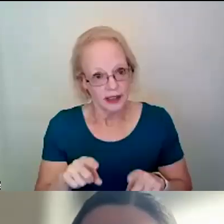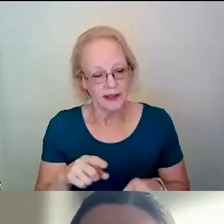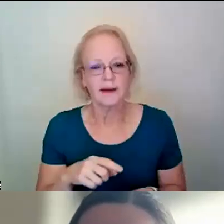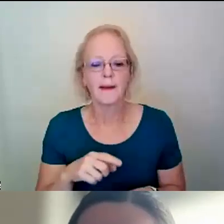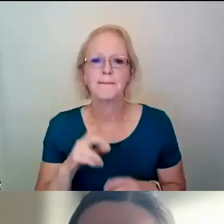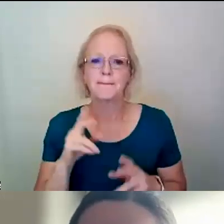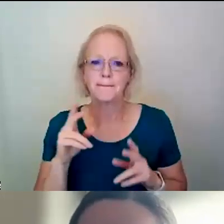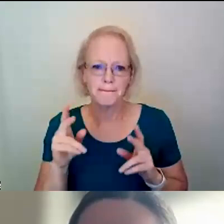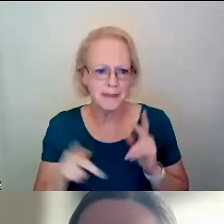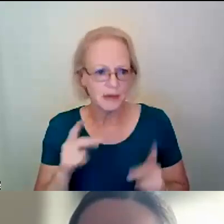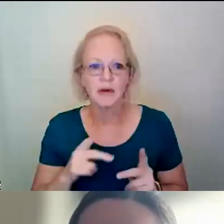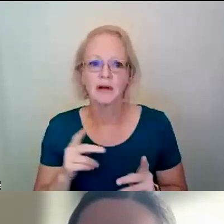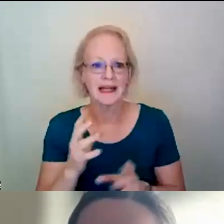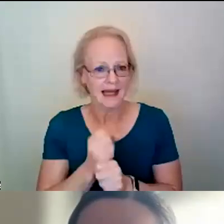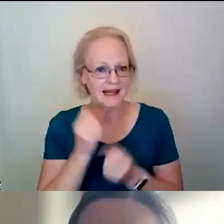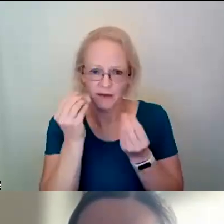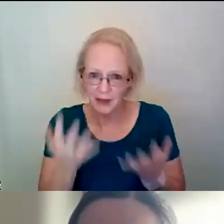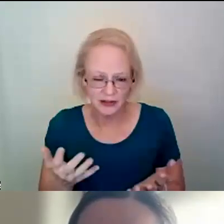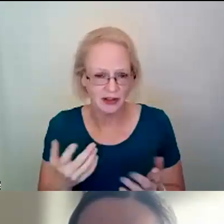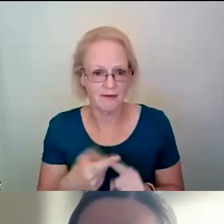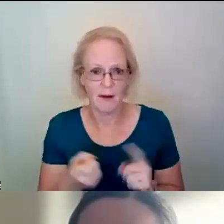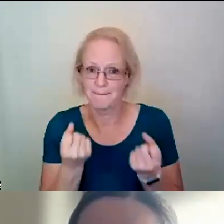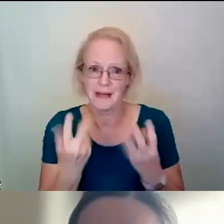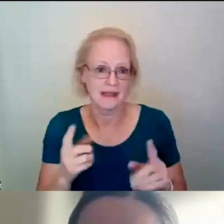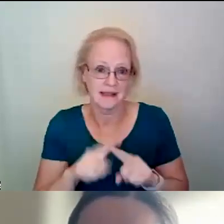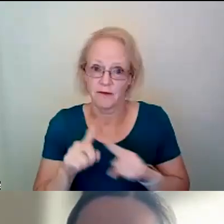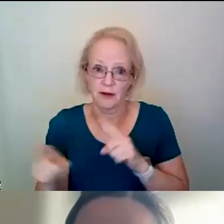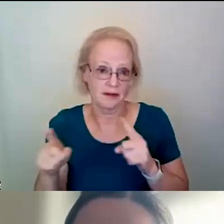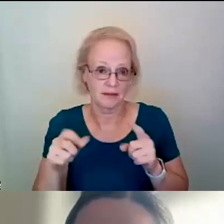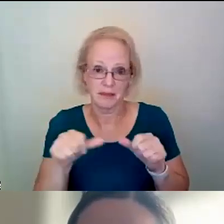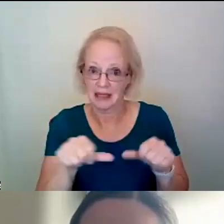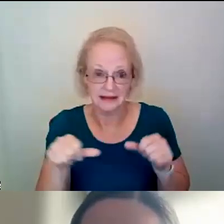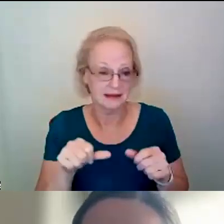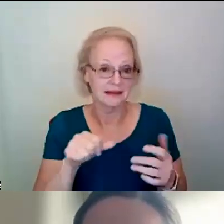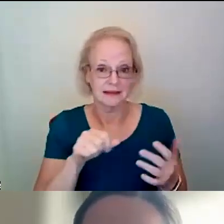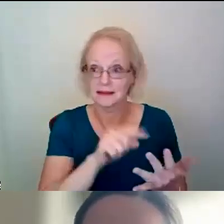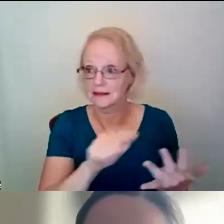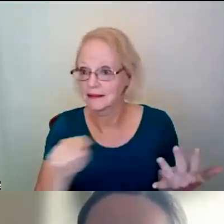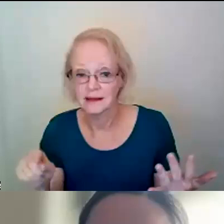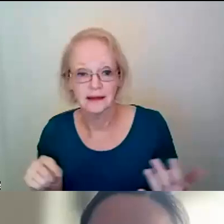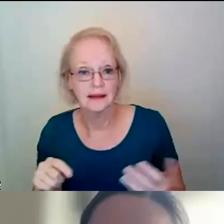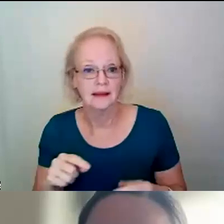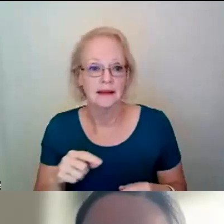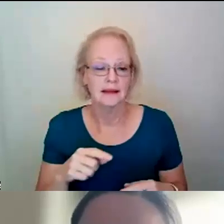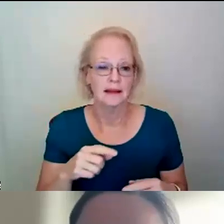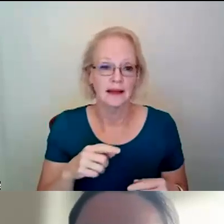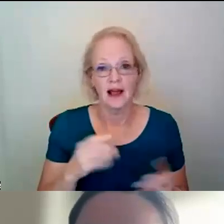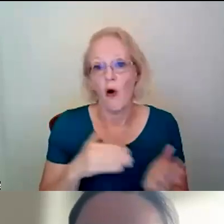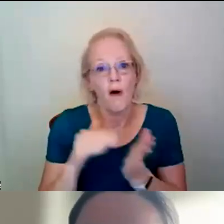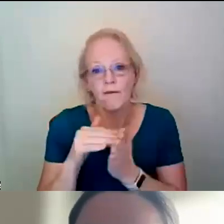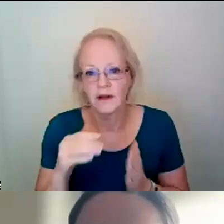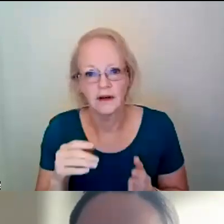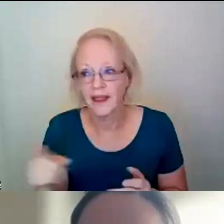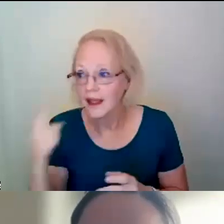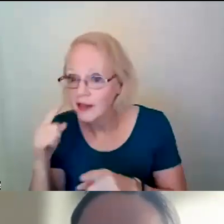get information from a lot of sources, and often they're really not suitable for